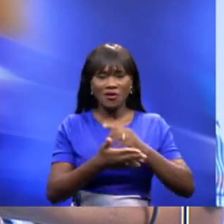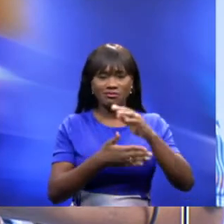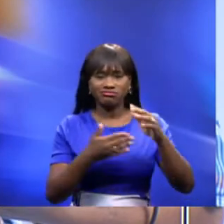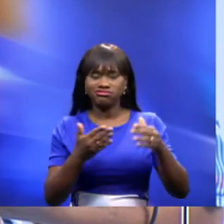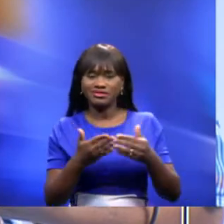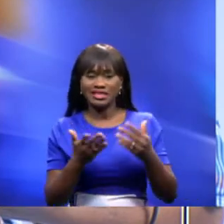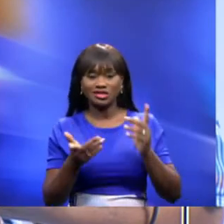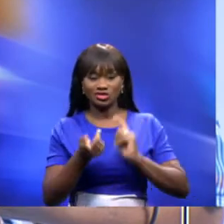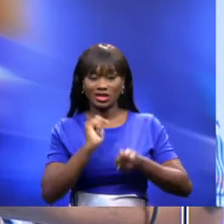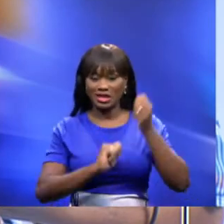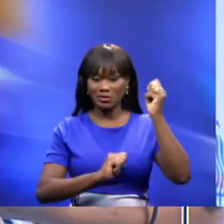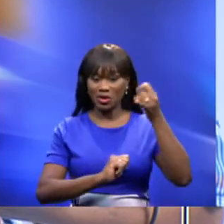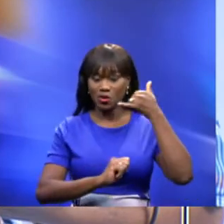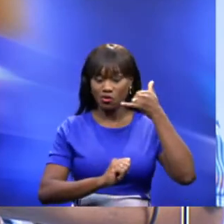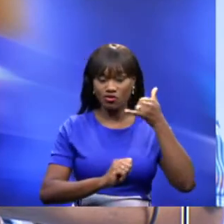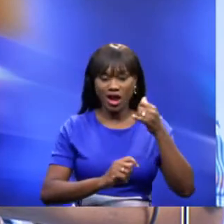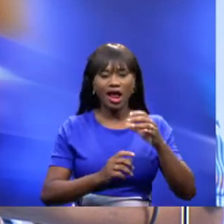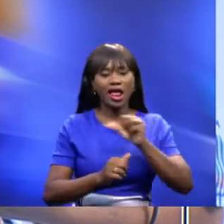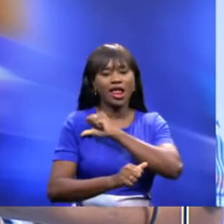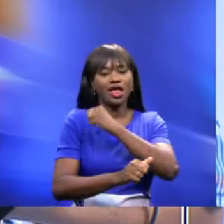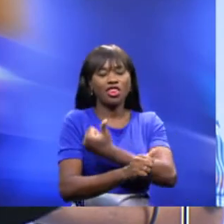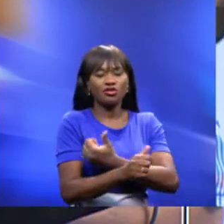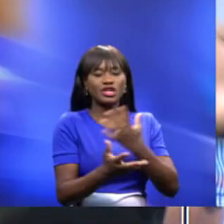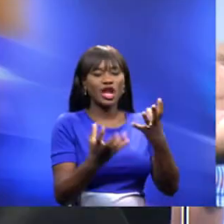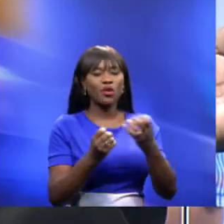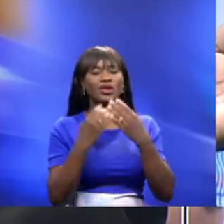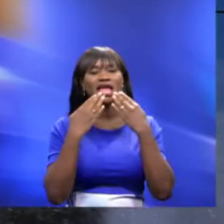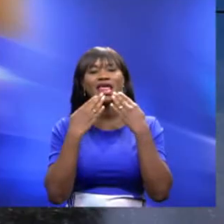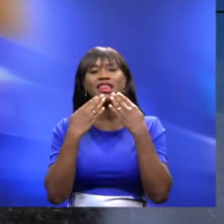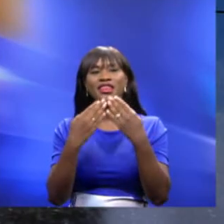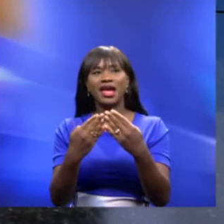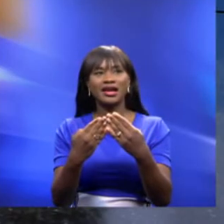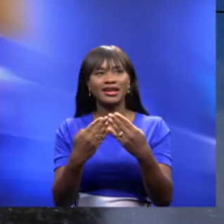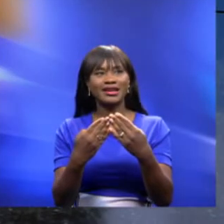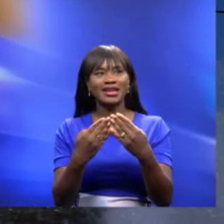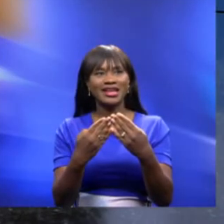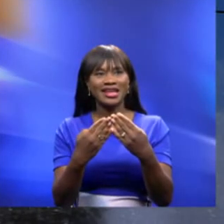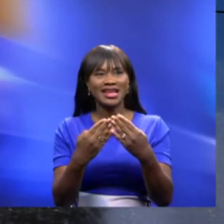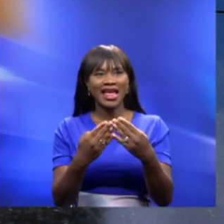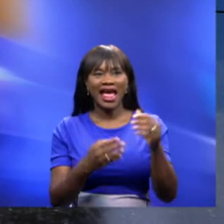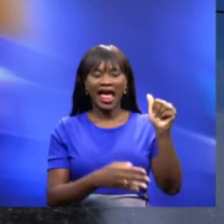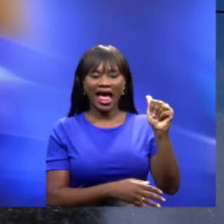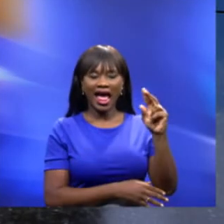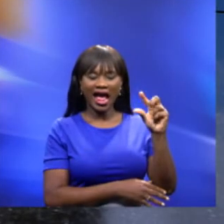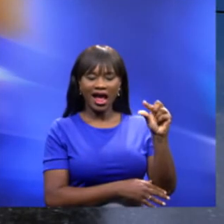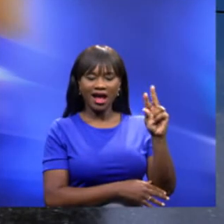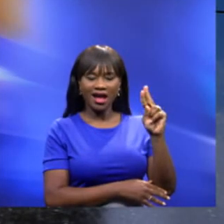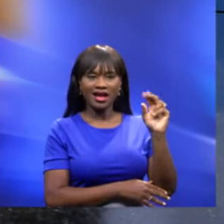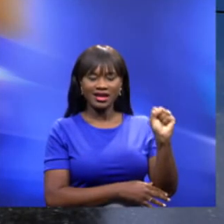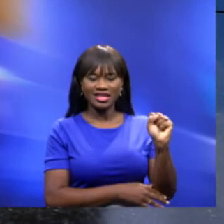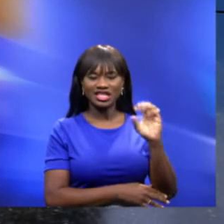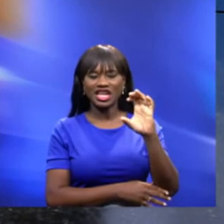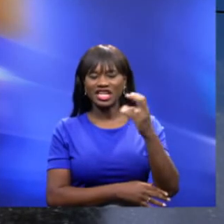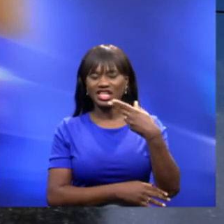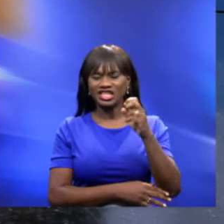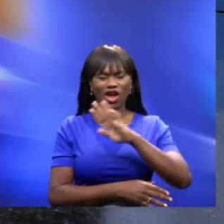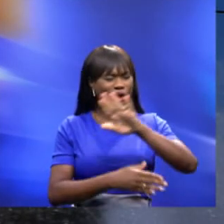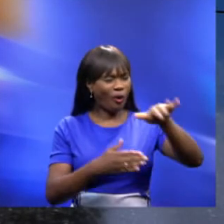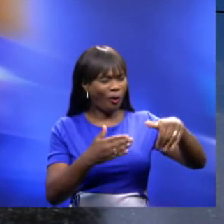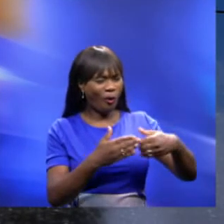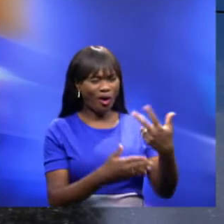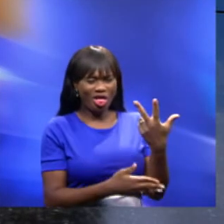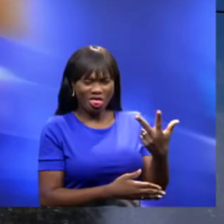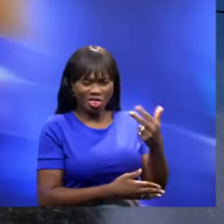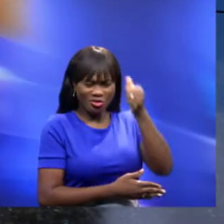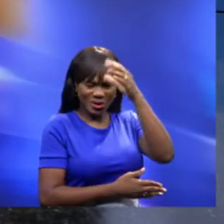Authority of Trinidad and Tobago, I would like to thank not both, but Angus, Charles, and Daniel, all the three